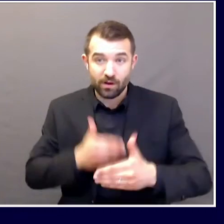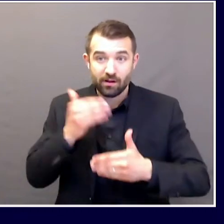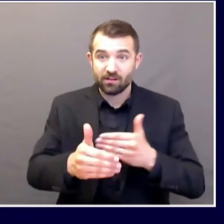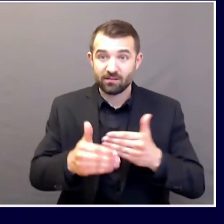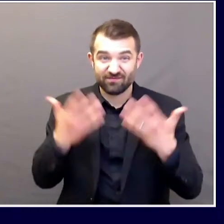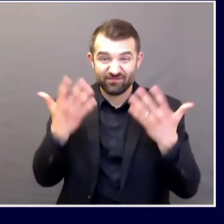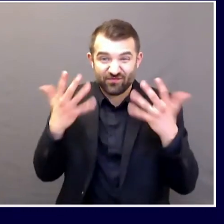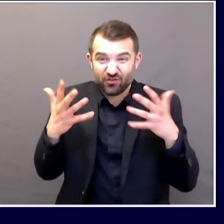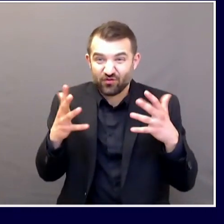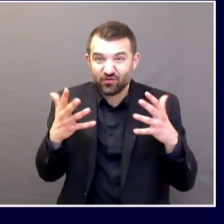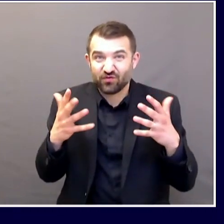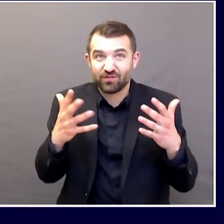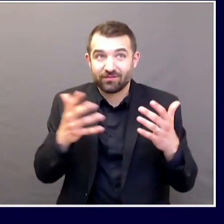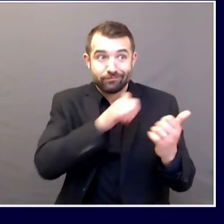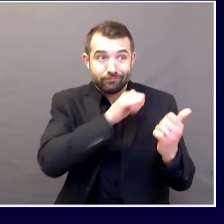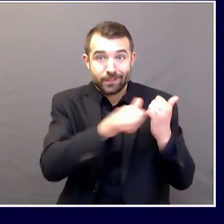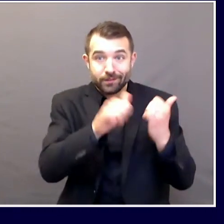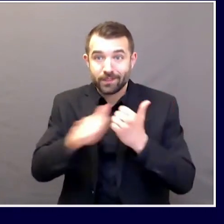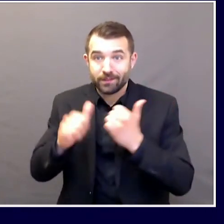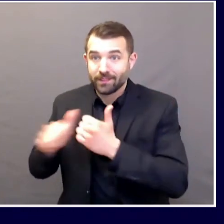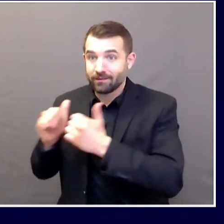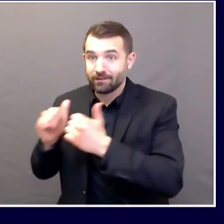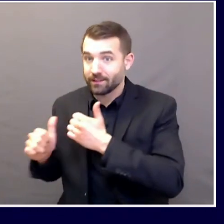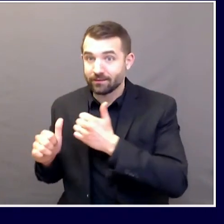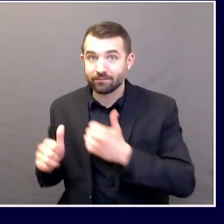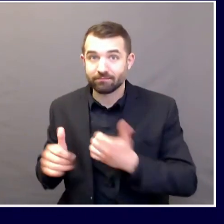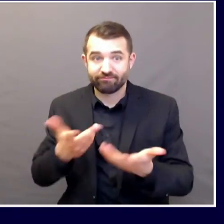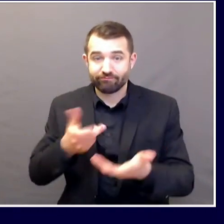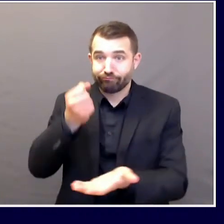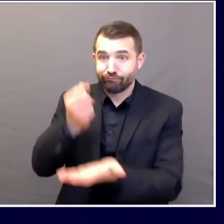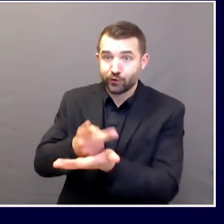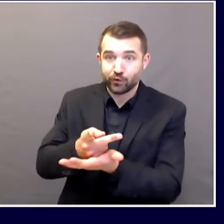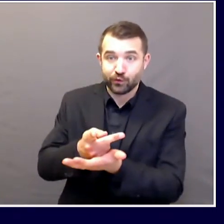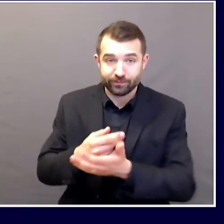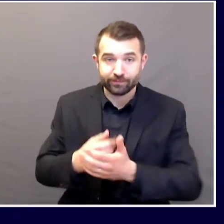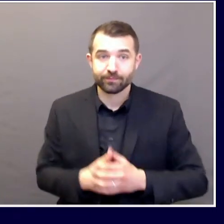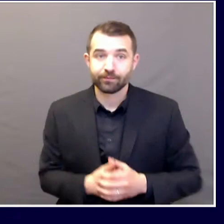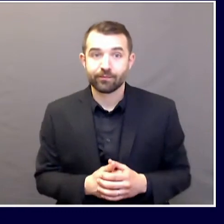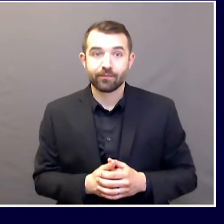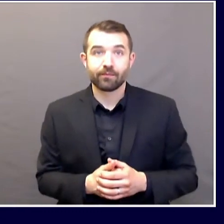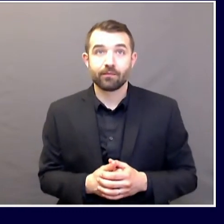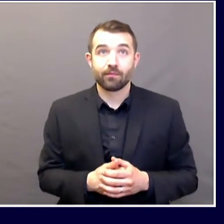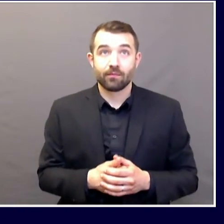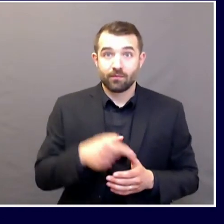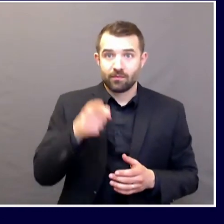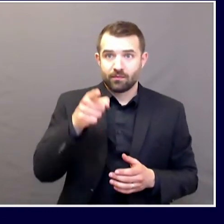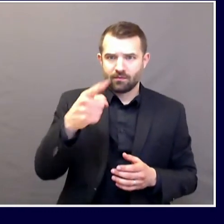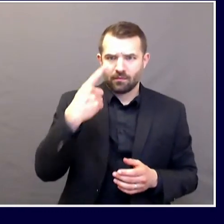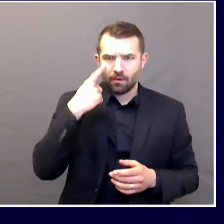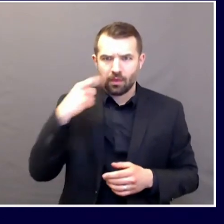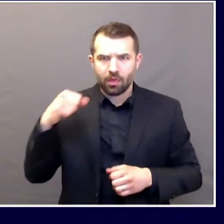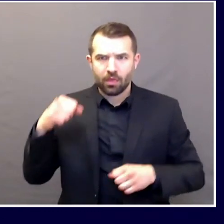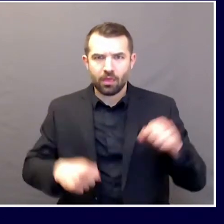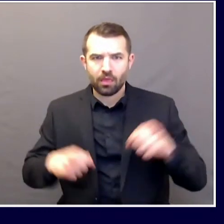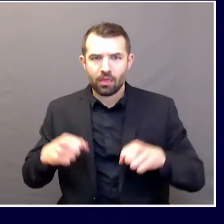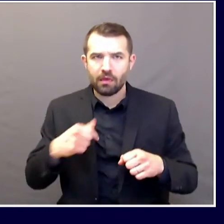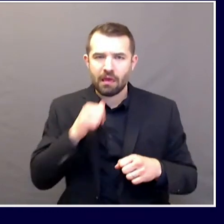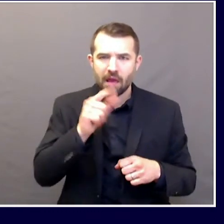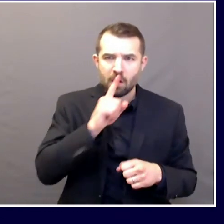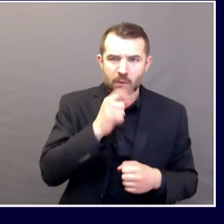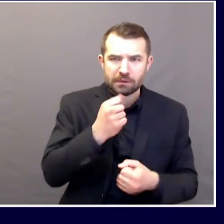and expert approval. If you're skeptical or concerned about the safety of the vaccine, I hear